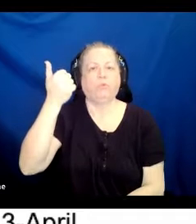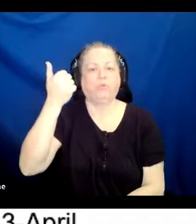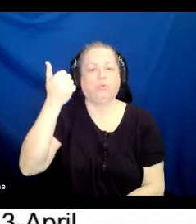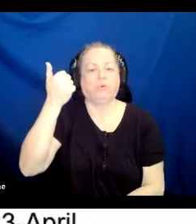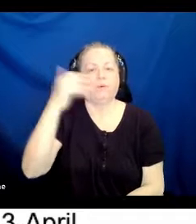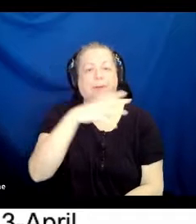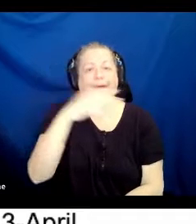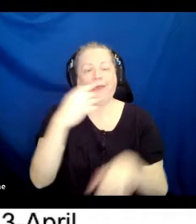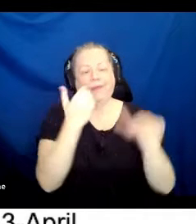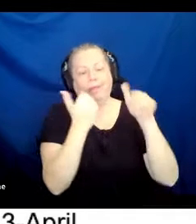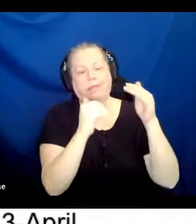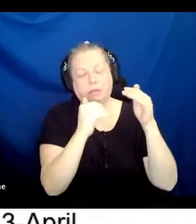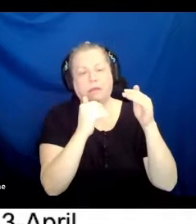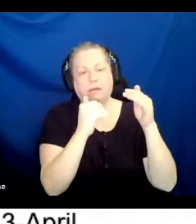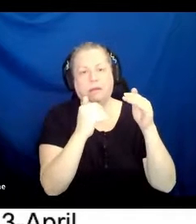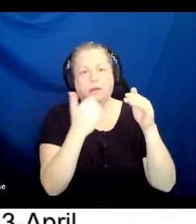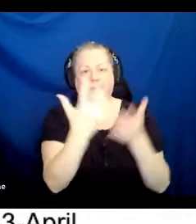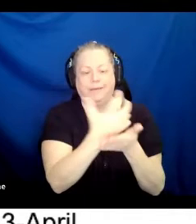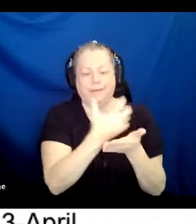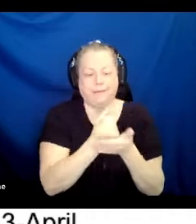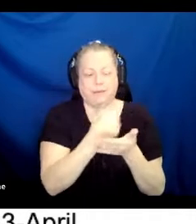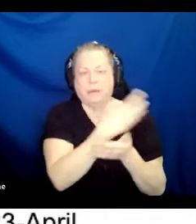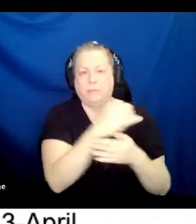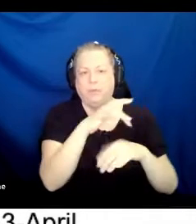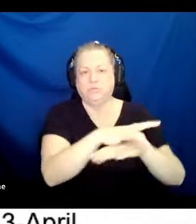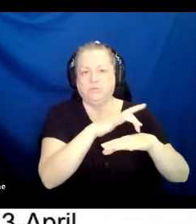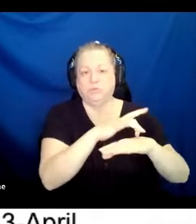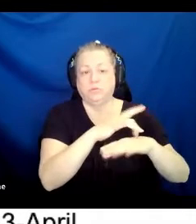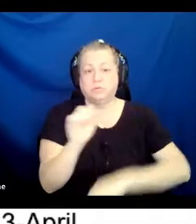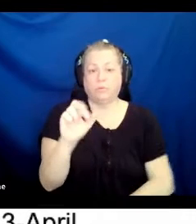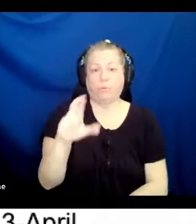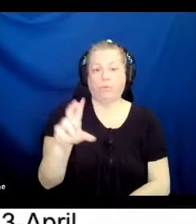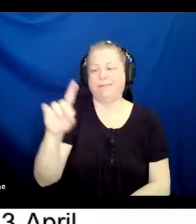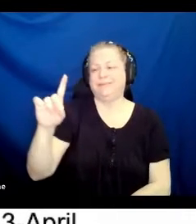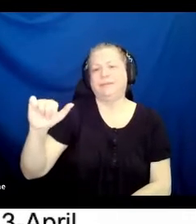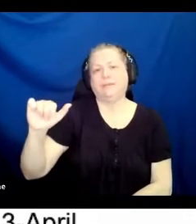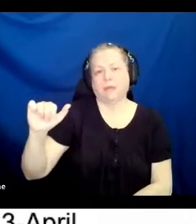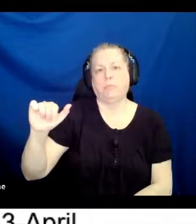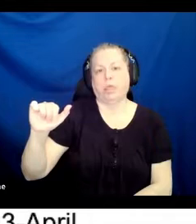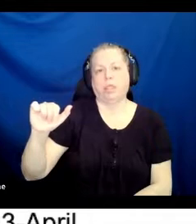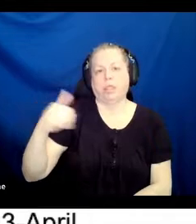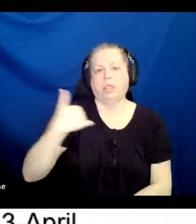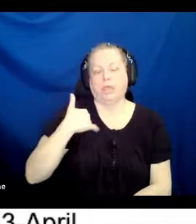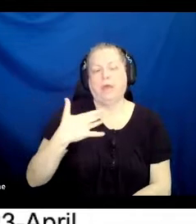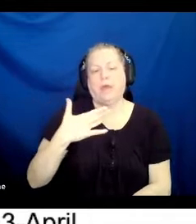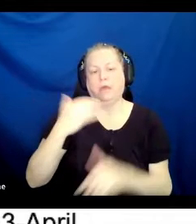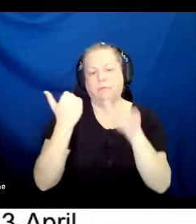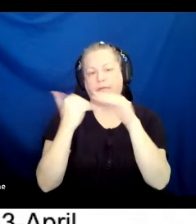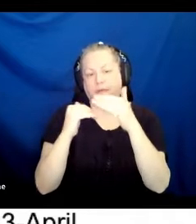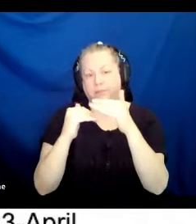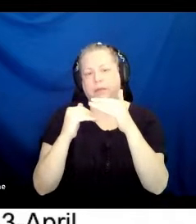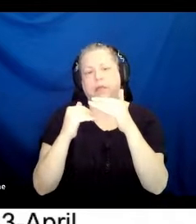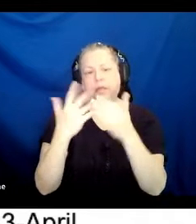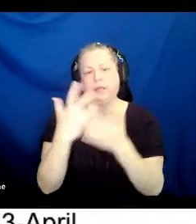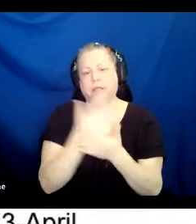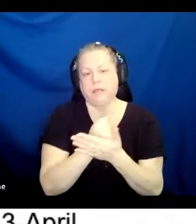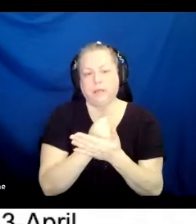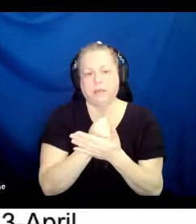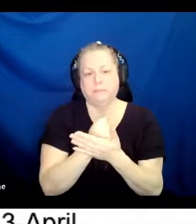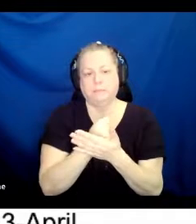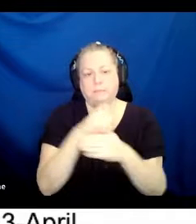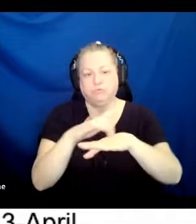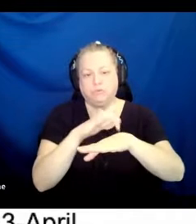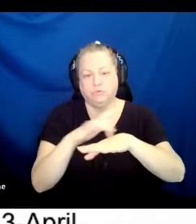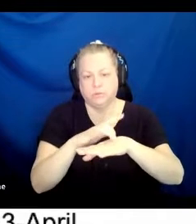have limited income and resources, or because they are disabled and have limited income and resources. It